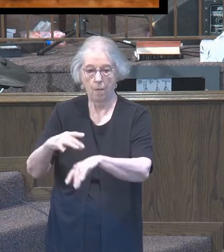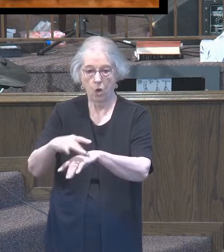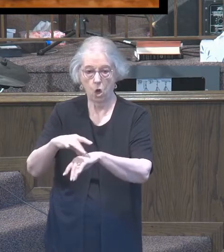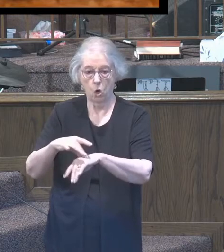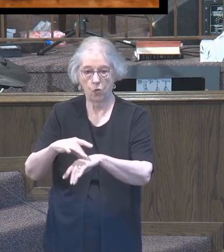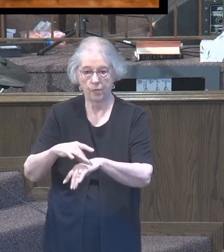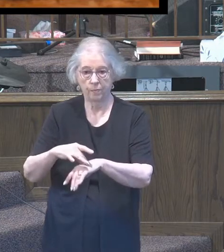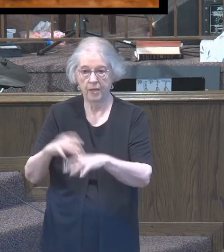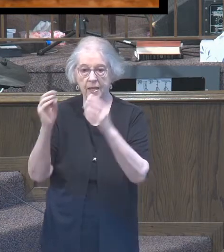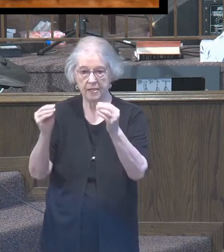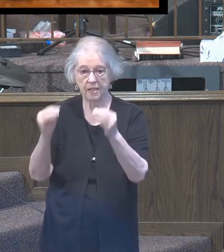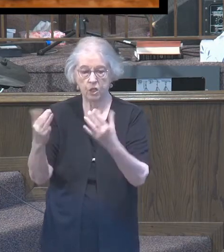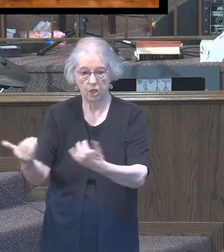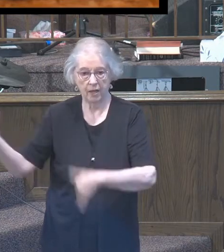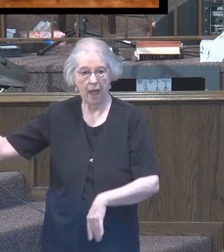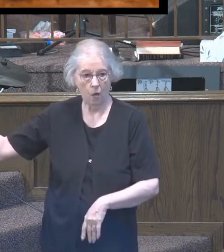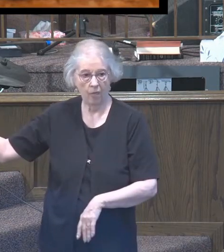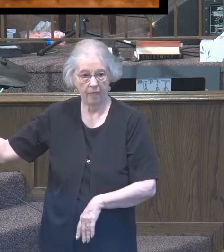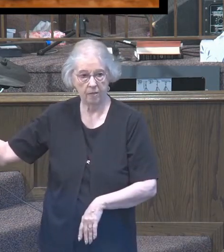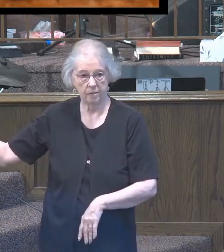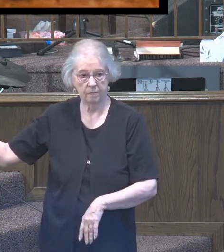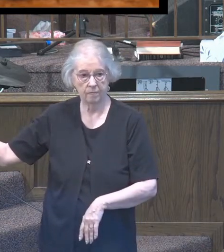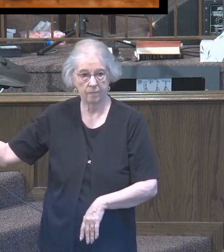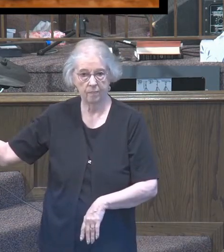And so today's message